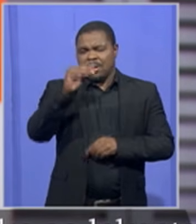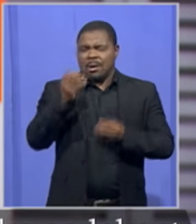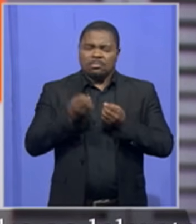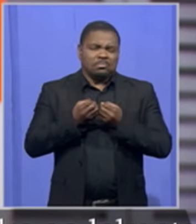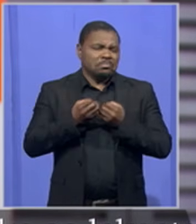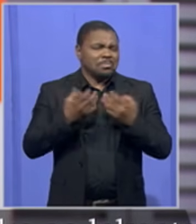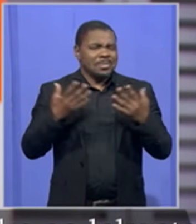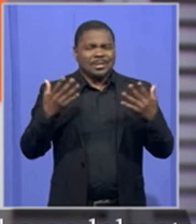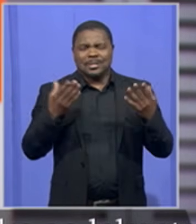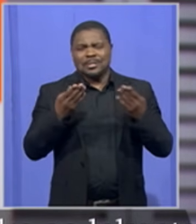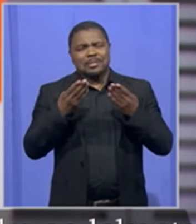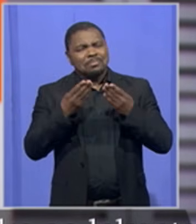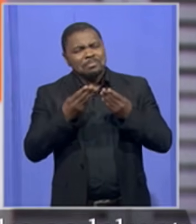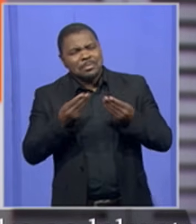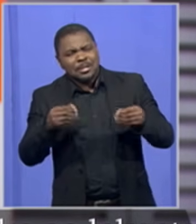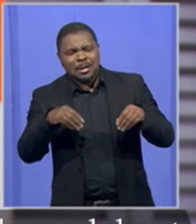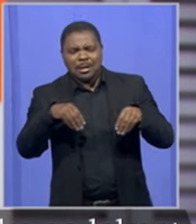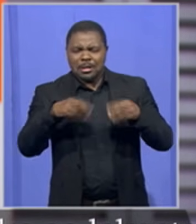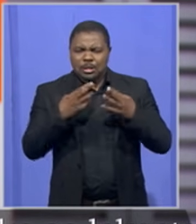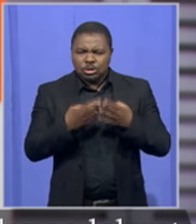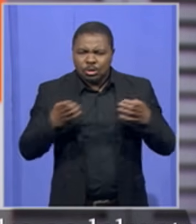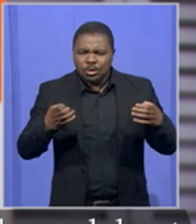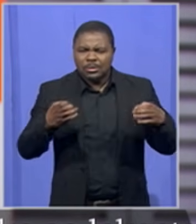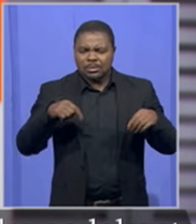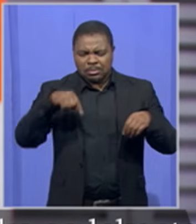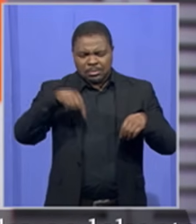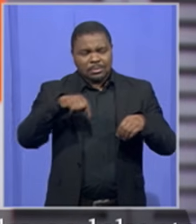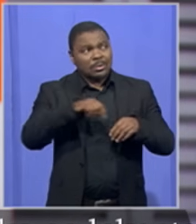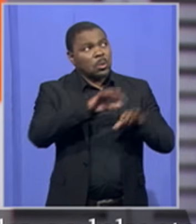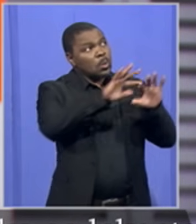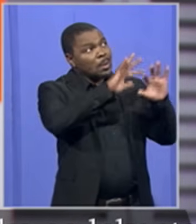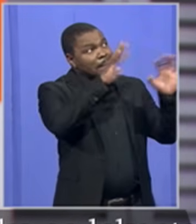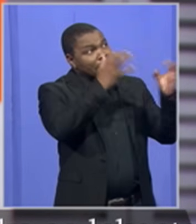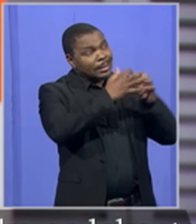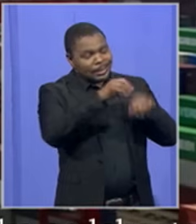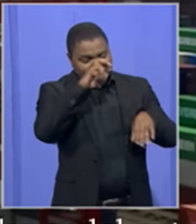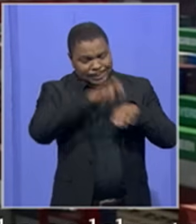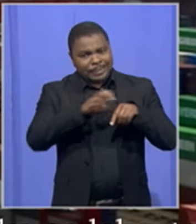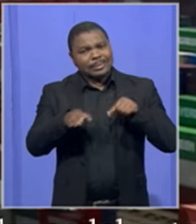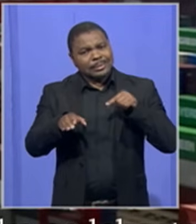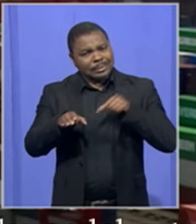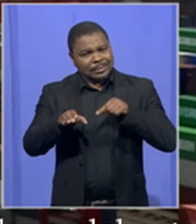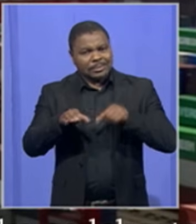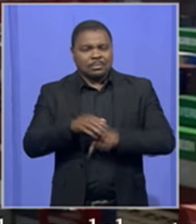of the mineral resources that the world needs as a continent.